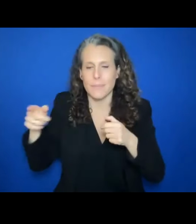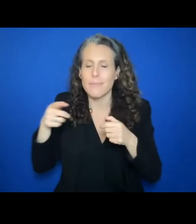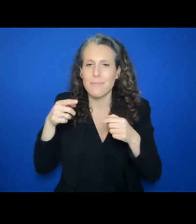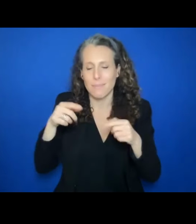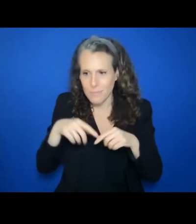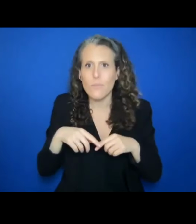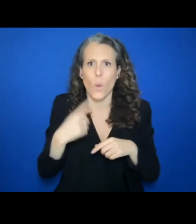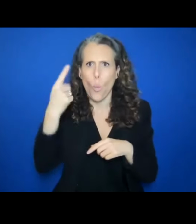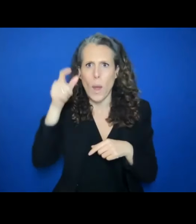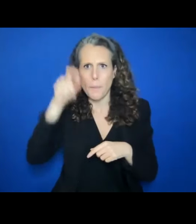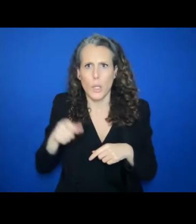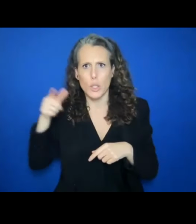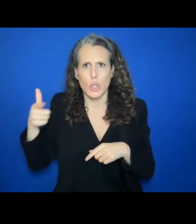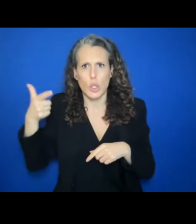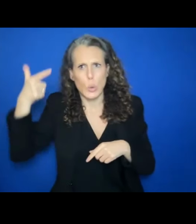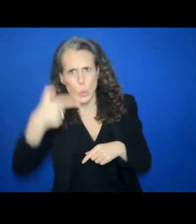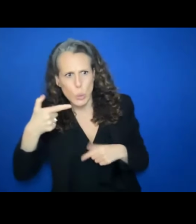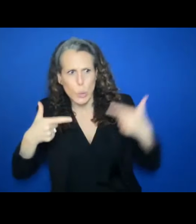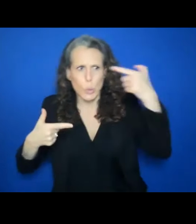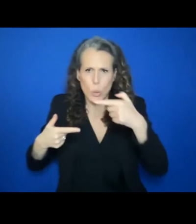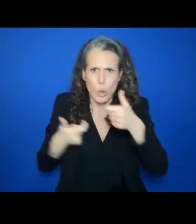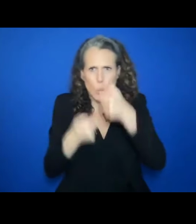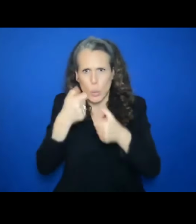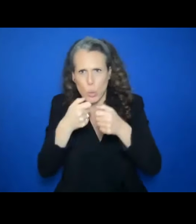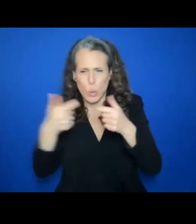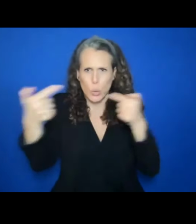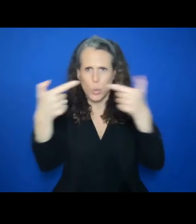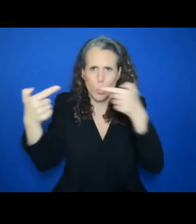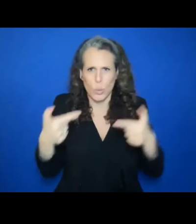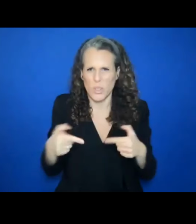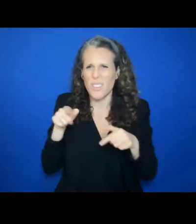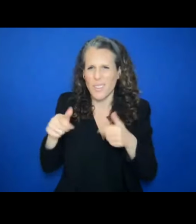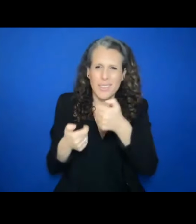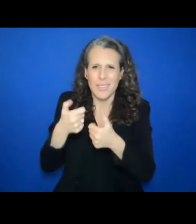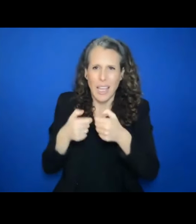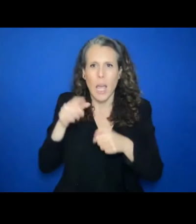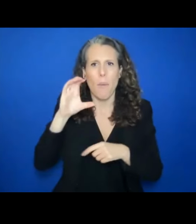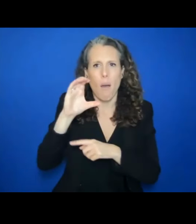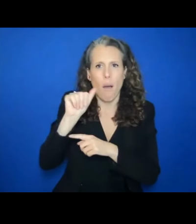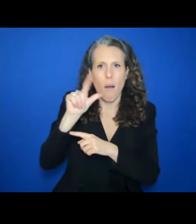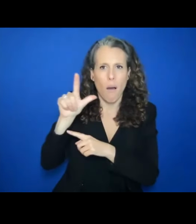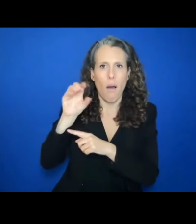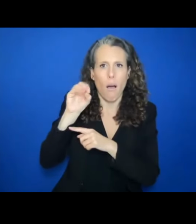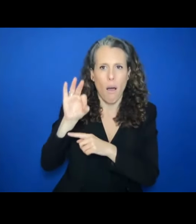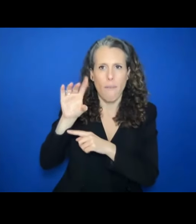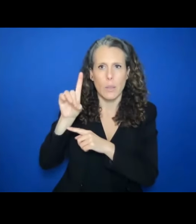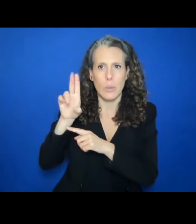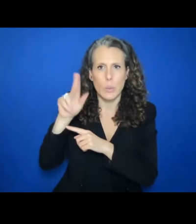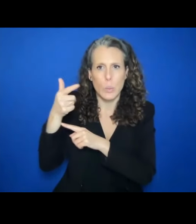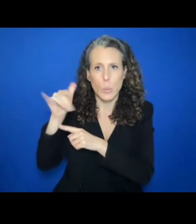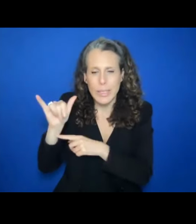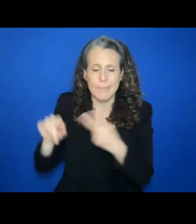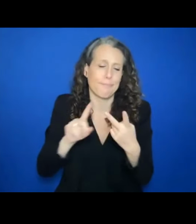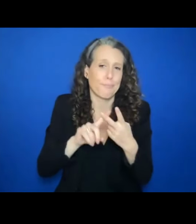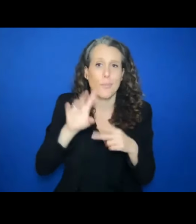First-person shooters, all sorts of things like that. Call of Duty, World of Warcraft.